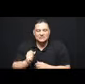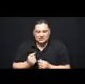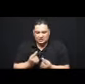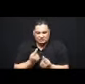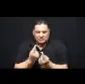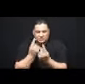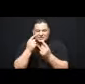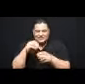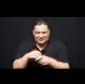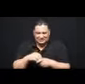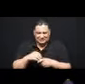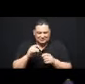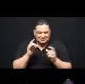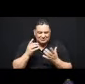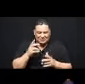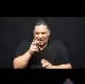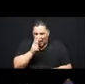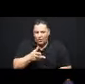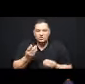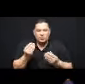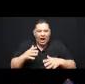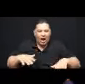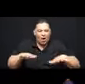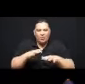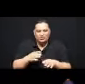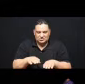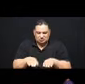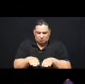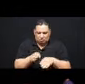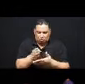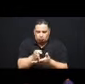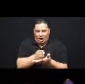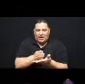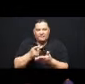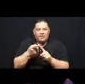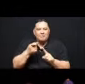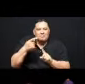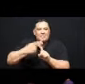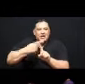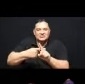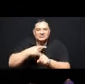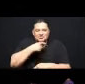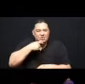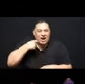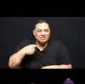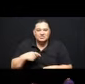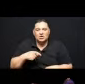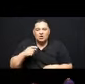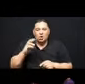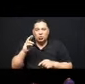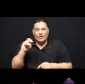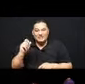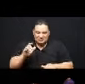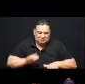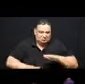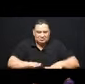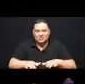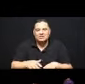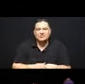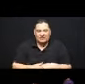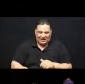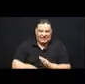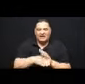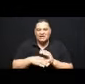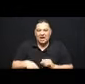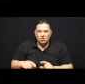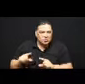from months of drought. Weeds are stomped on. Picked at. Whispered about it. We are not beautiful